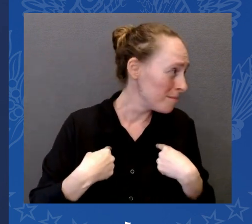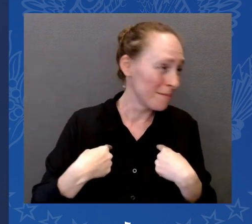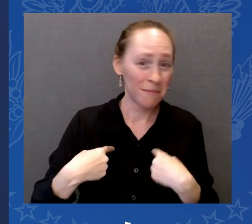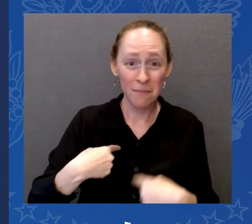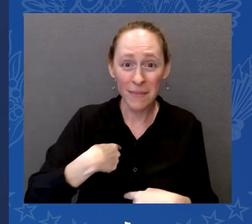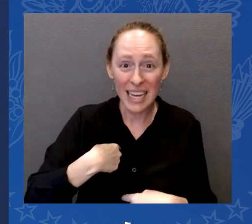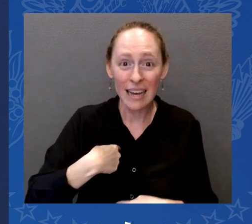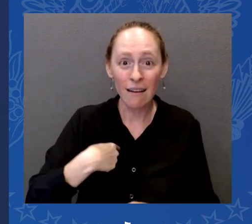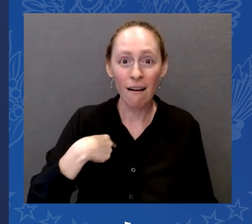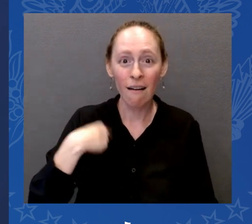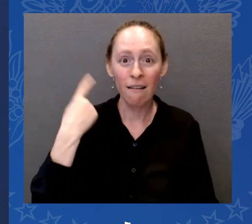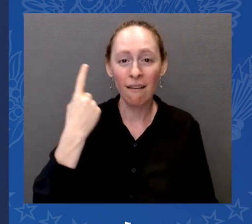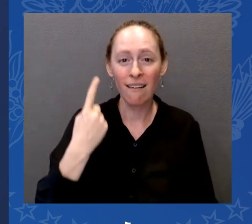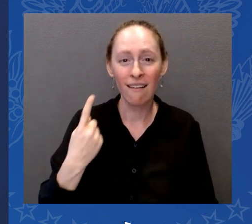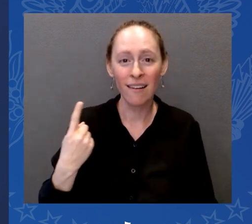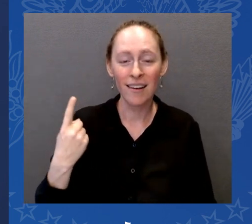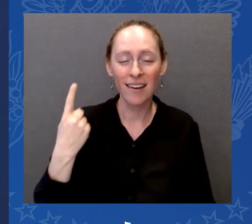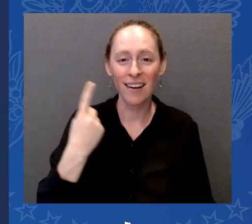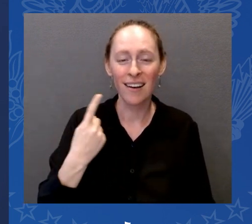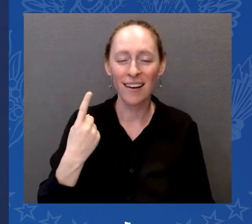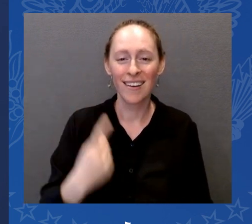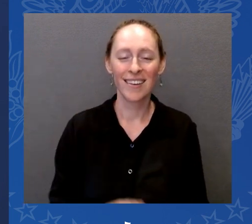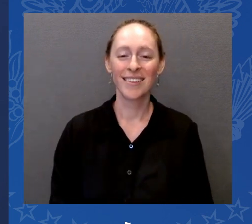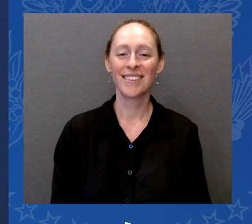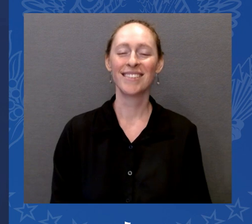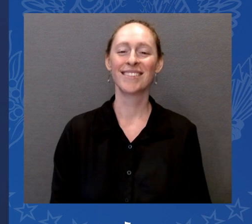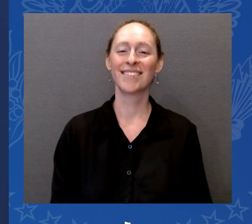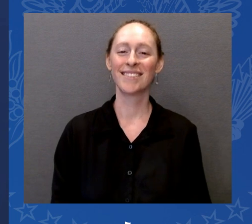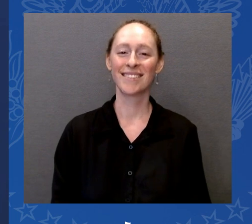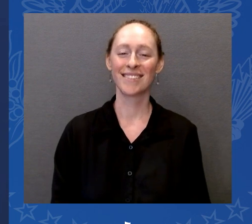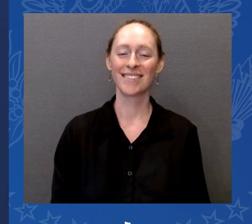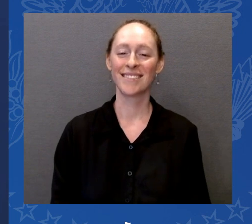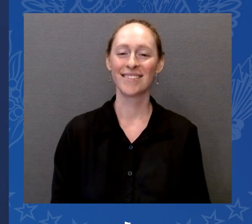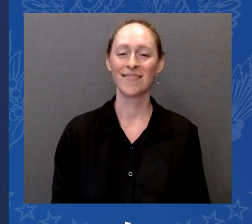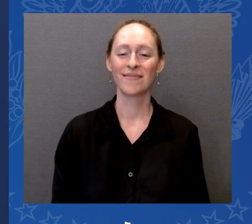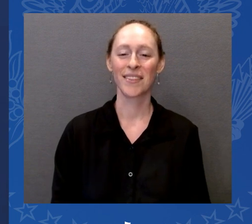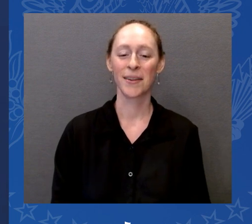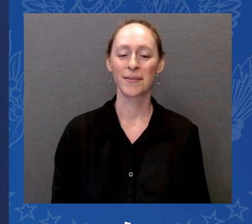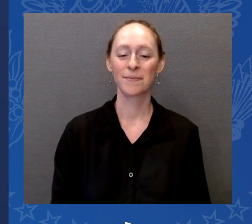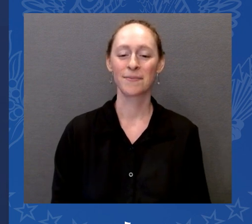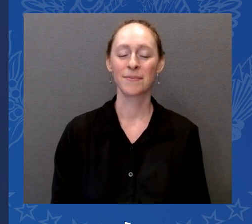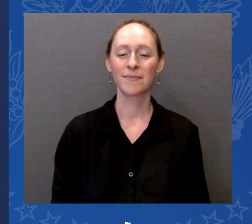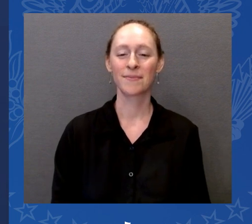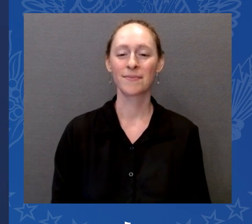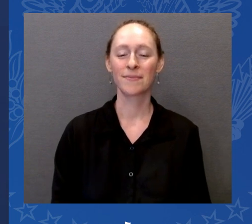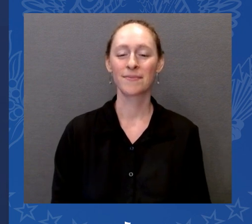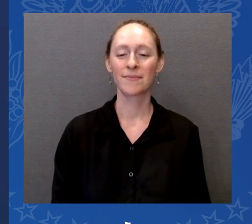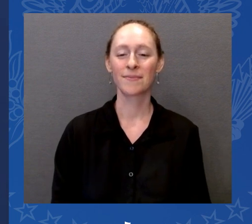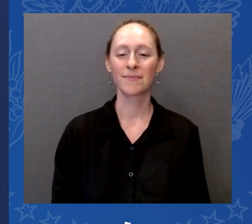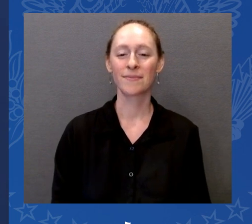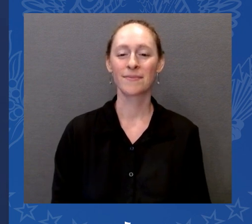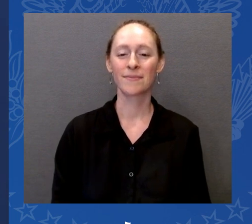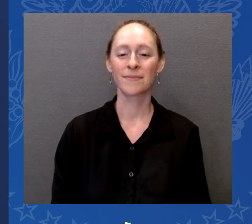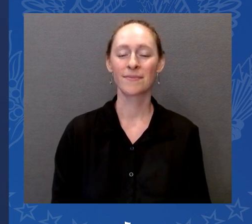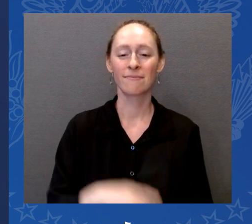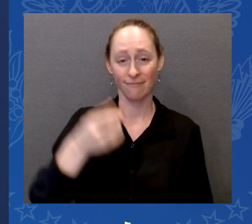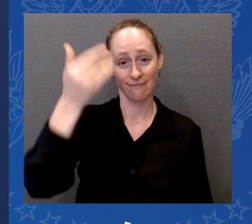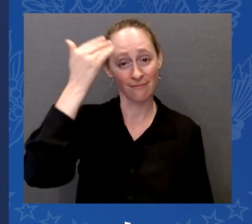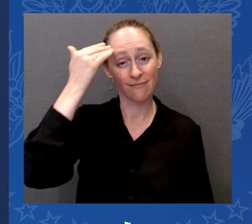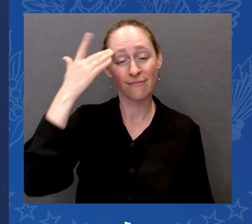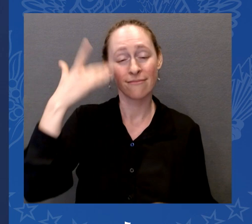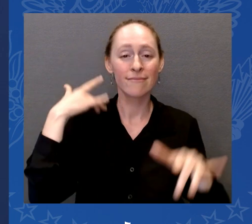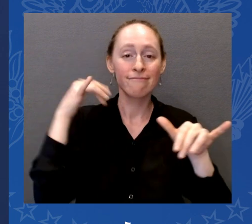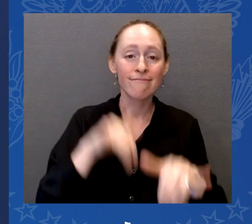Anyway, we all know that politicians tend to make a lot of promises, especially during election season, which we have coming